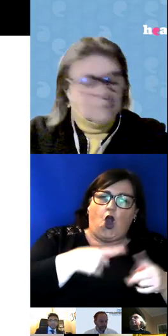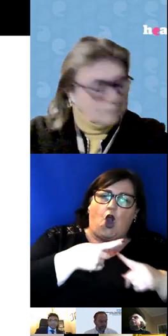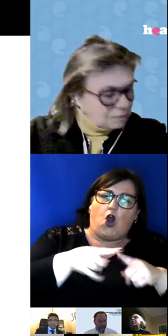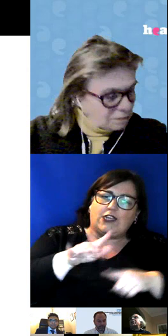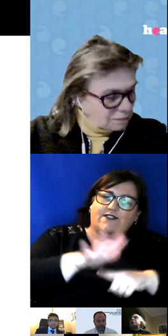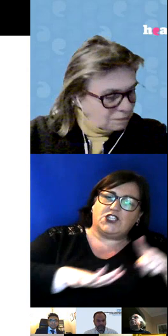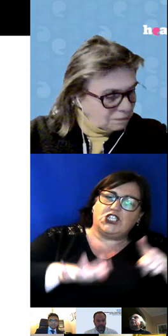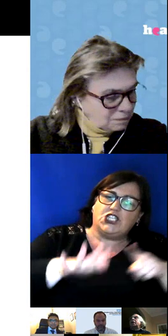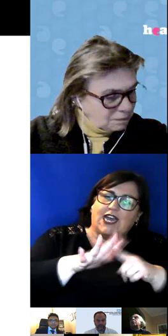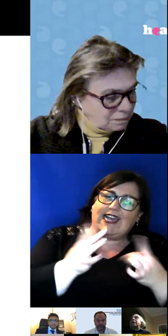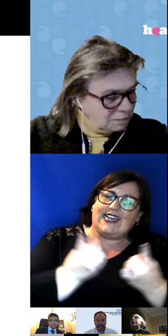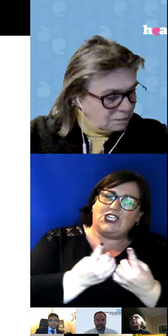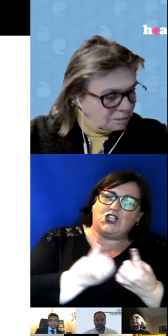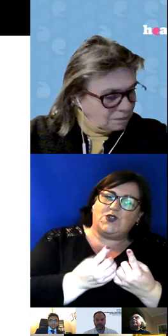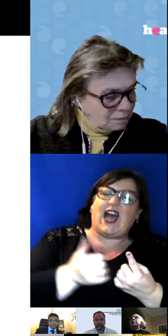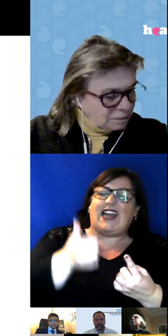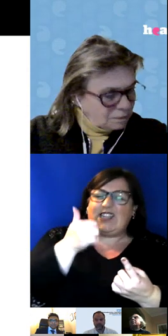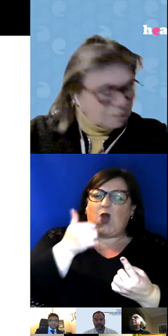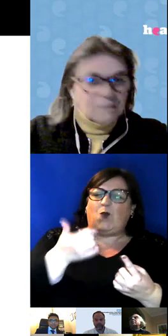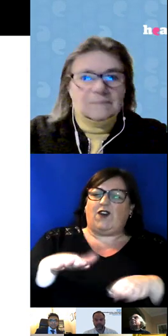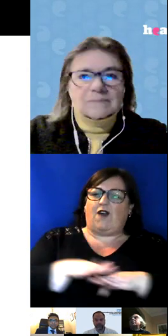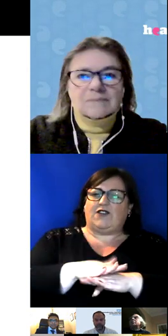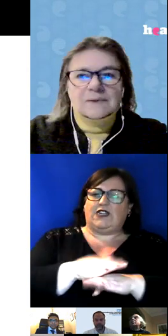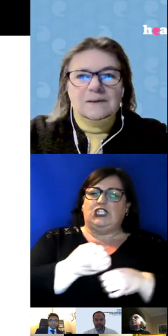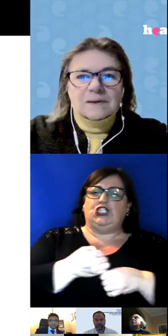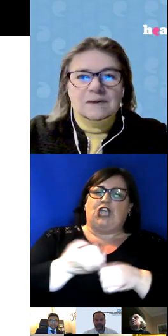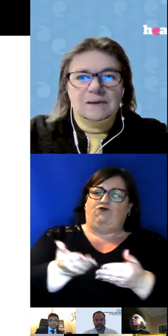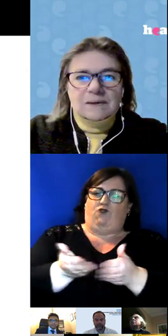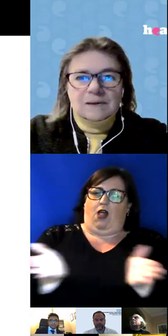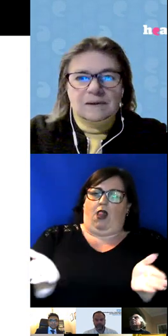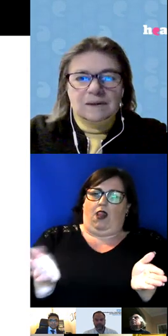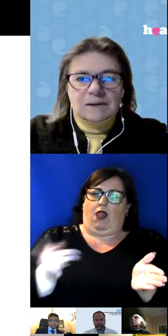the sort of more general whole area. Thank you.